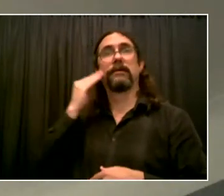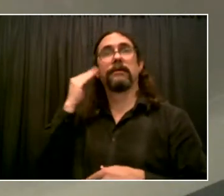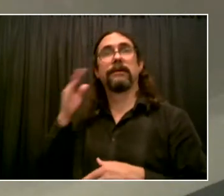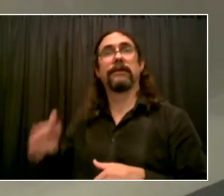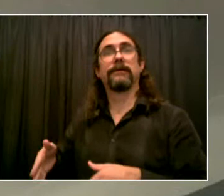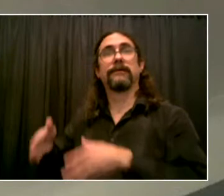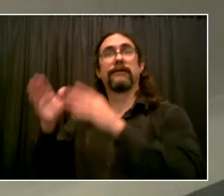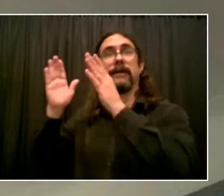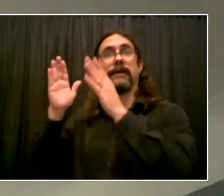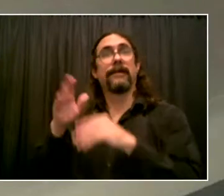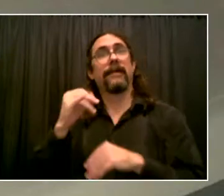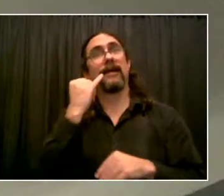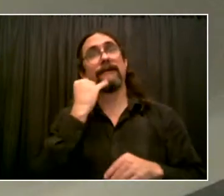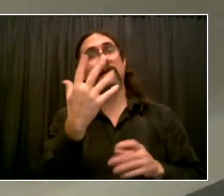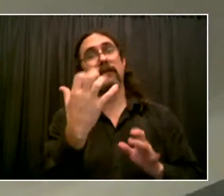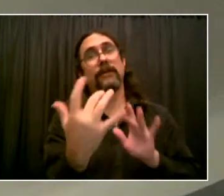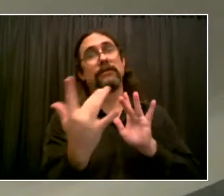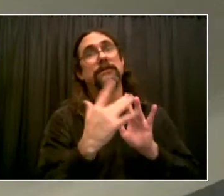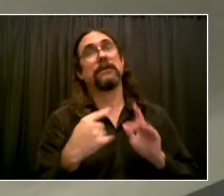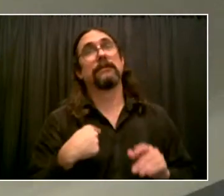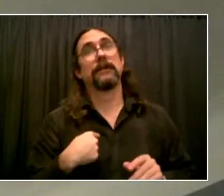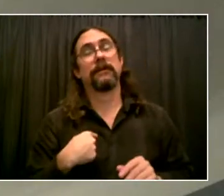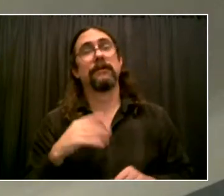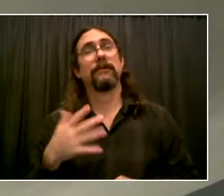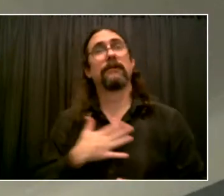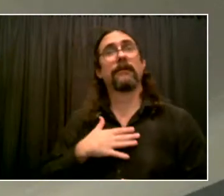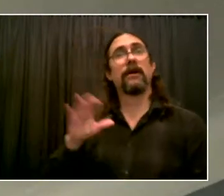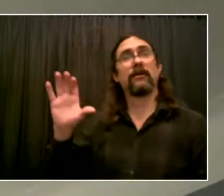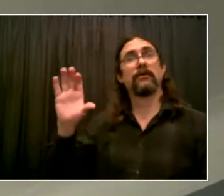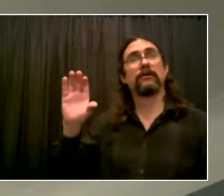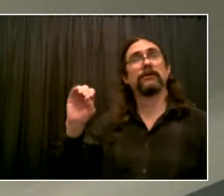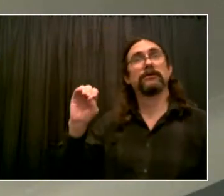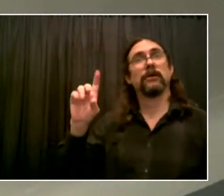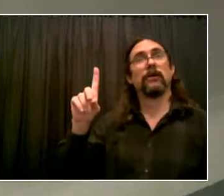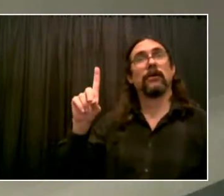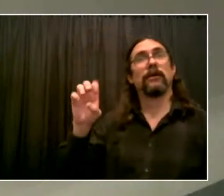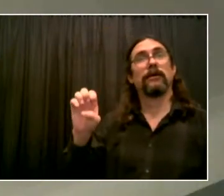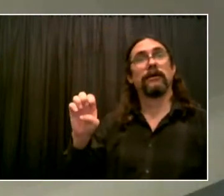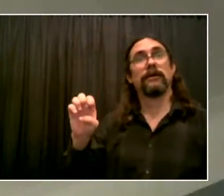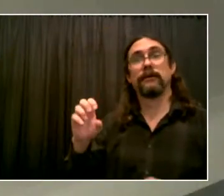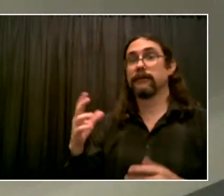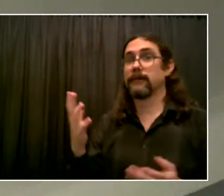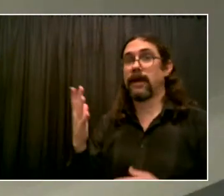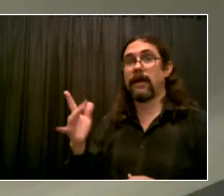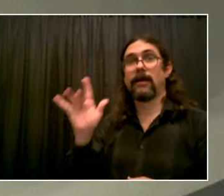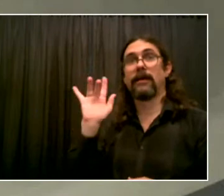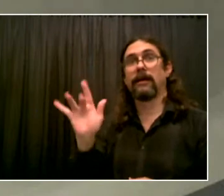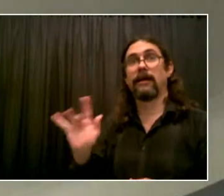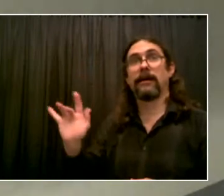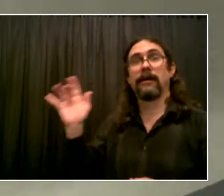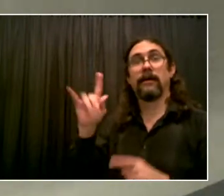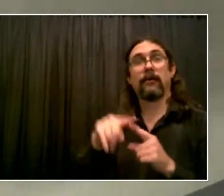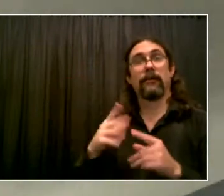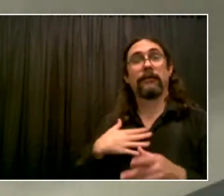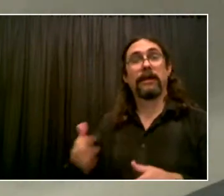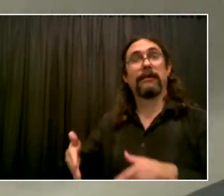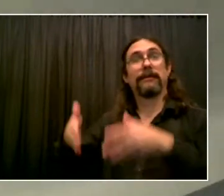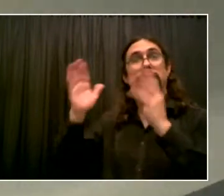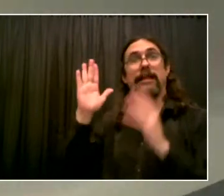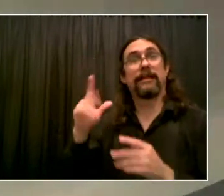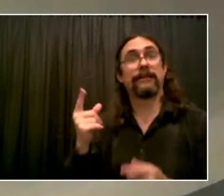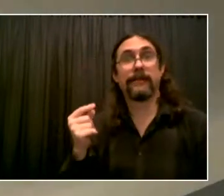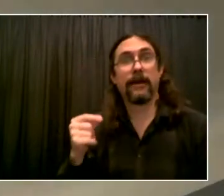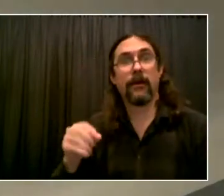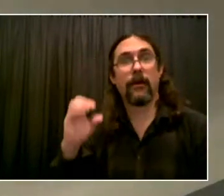is 000. Okay? Or was it double? Yes, it was 007, excuse